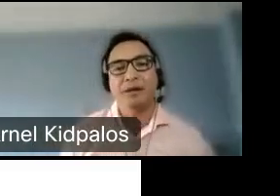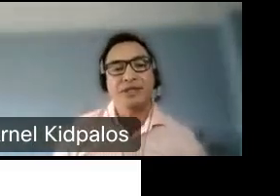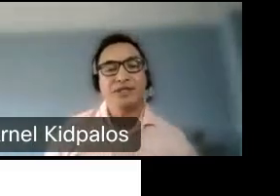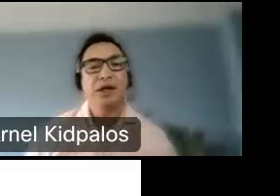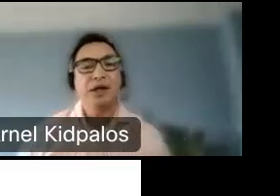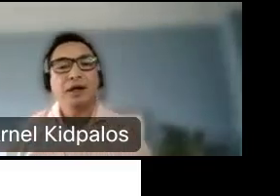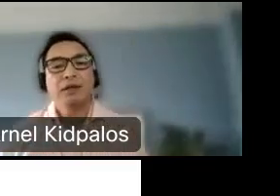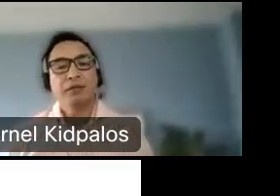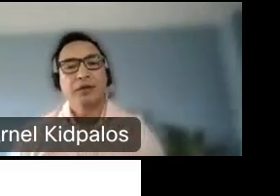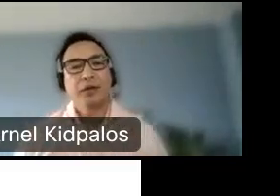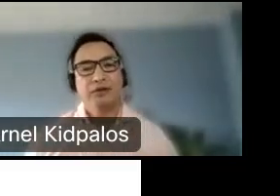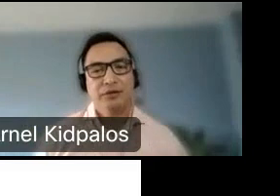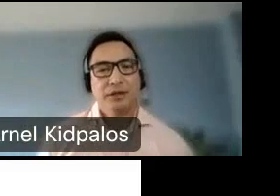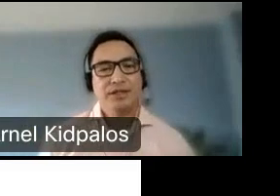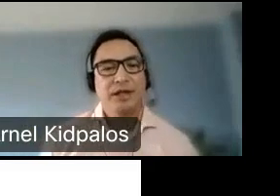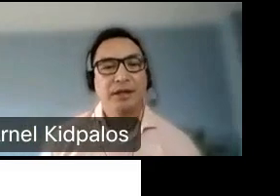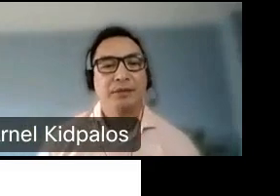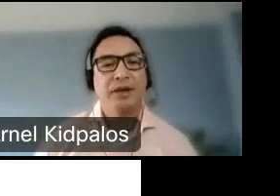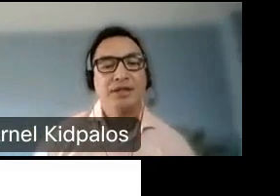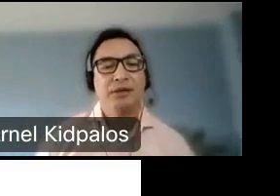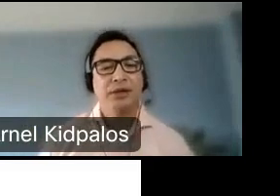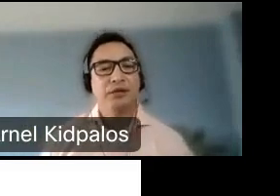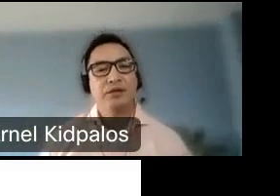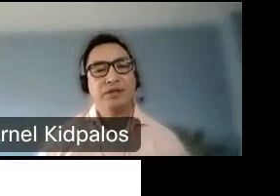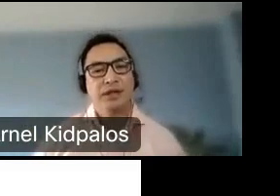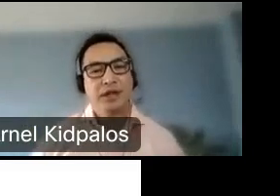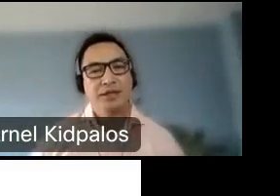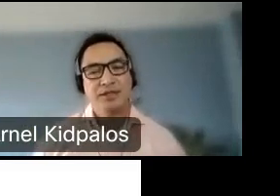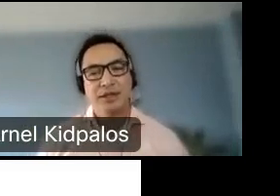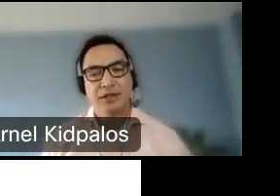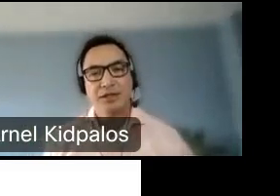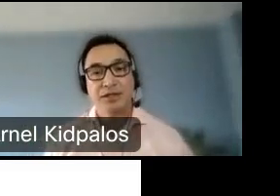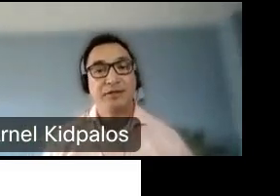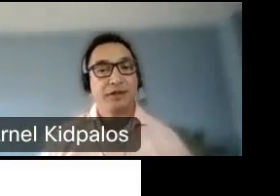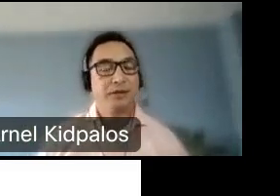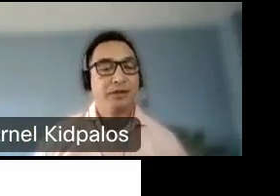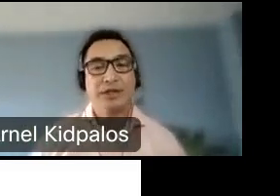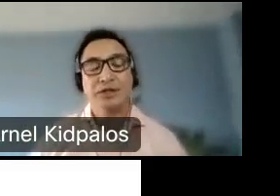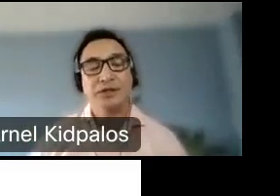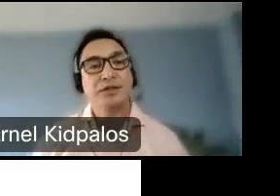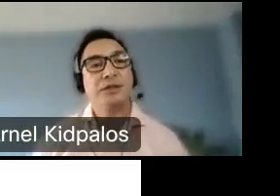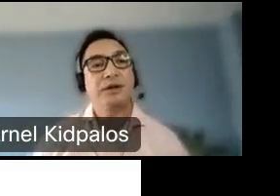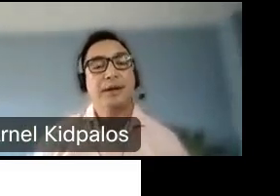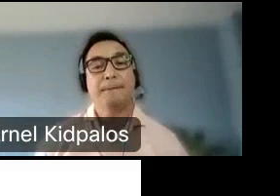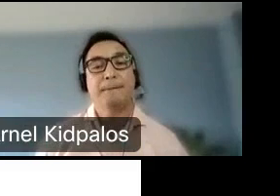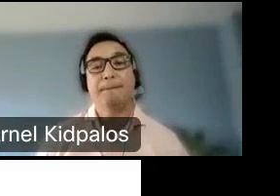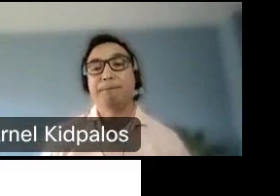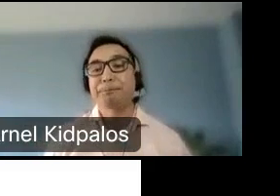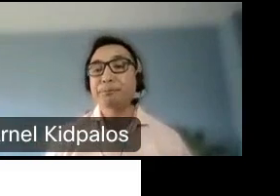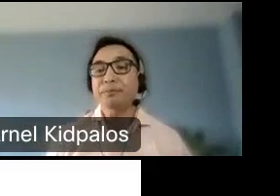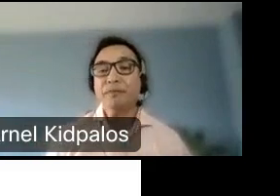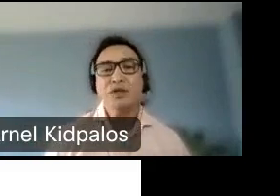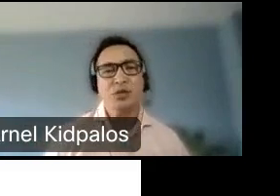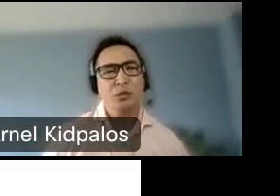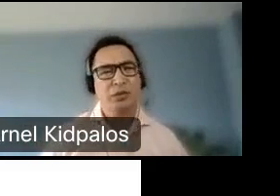Let me just point out to you guys that the policy only covers the HSE and HSE funded organizations.